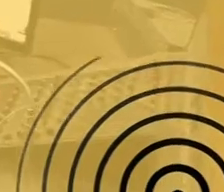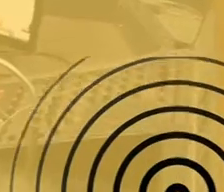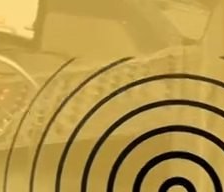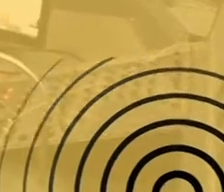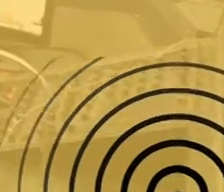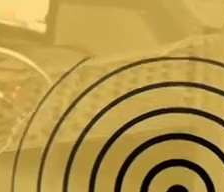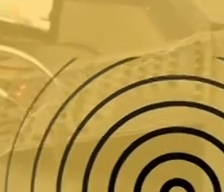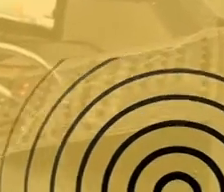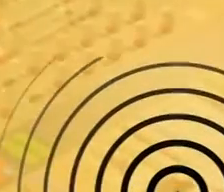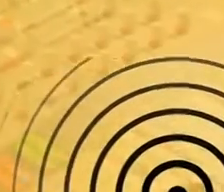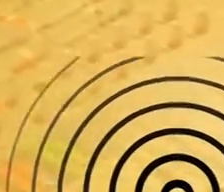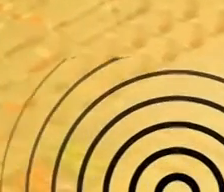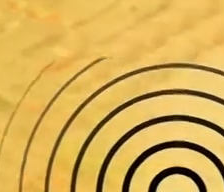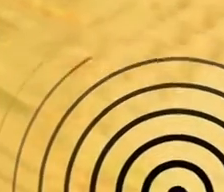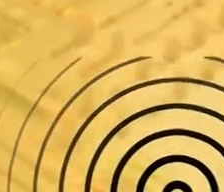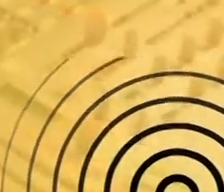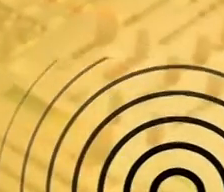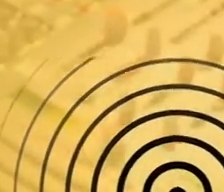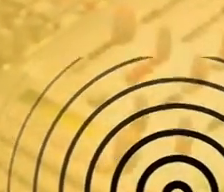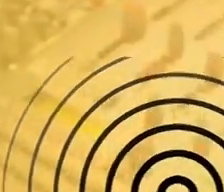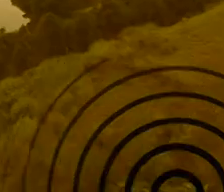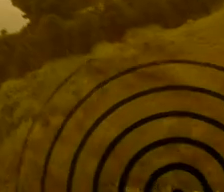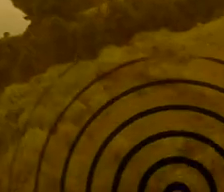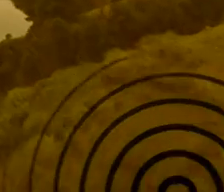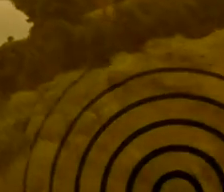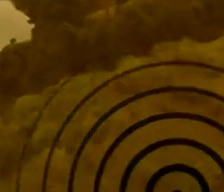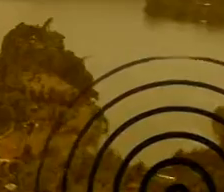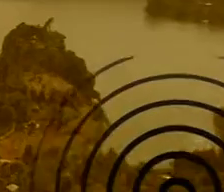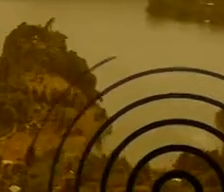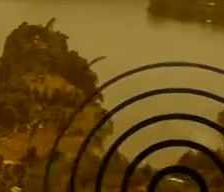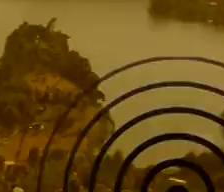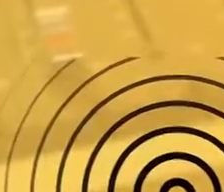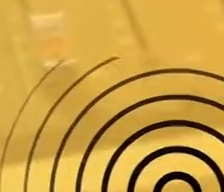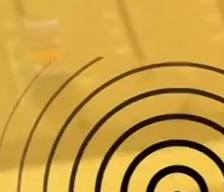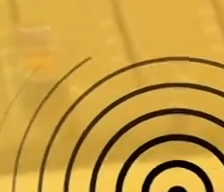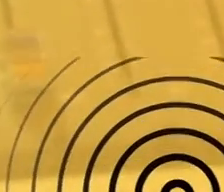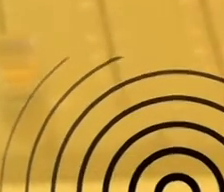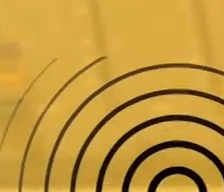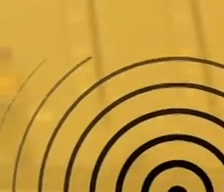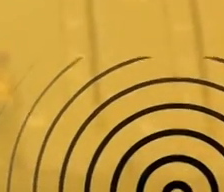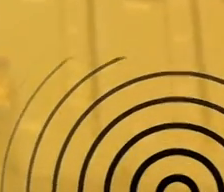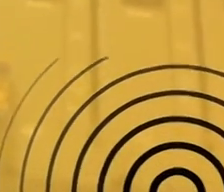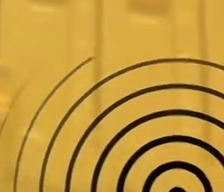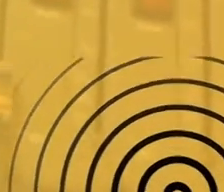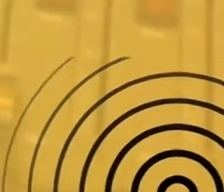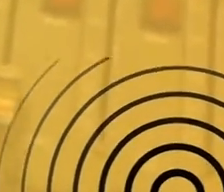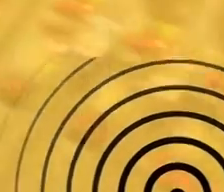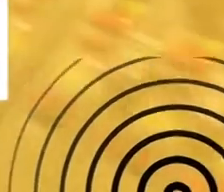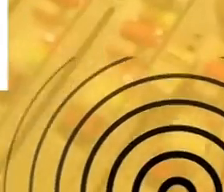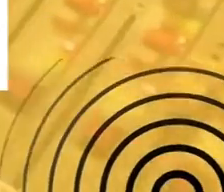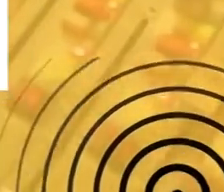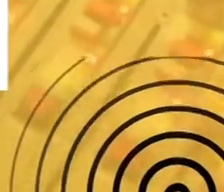Star FM in Luganda. 97.4 UBC West, covering Western Uganda. 102 Mega FM in